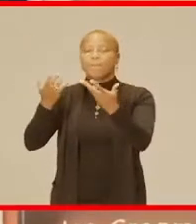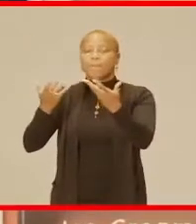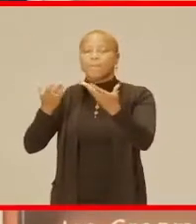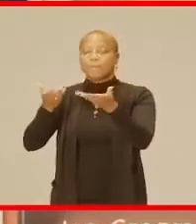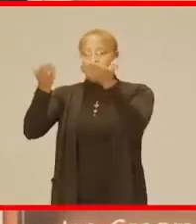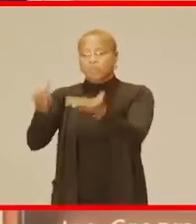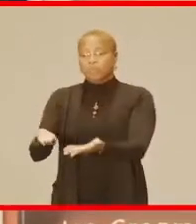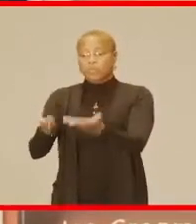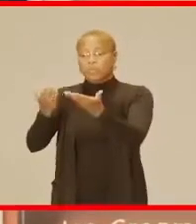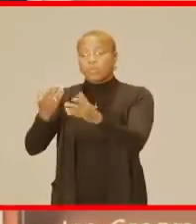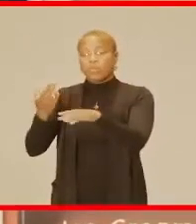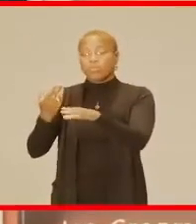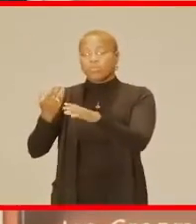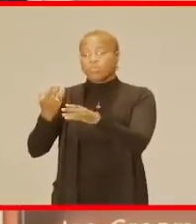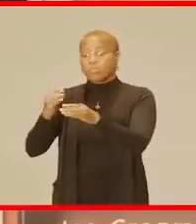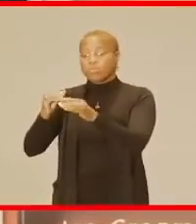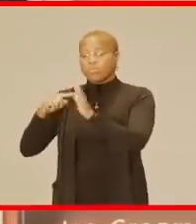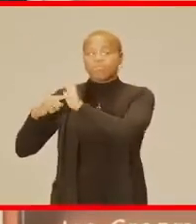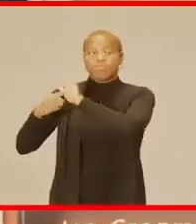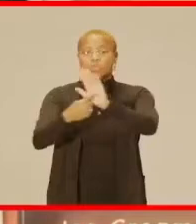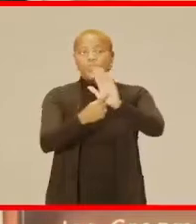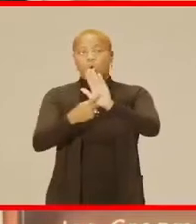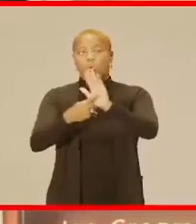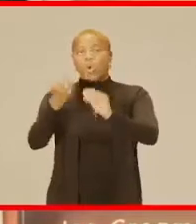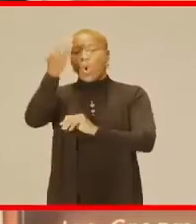teach awareness of different issues.